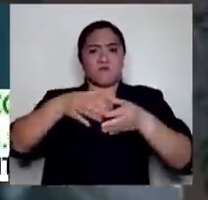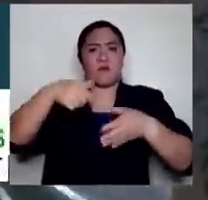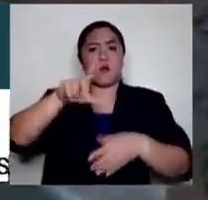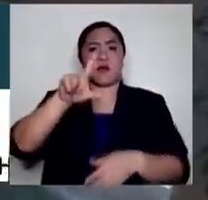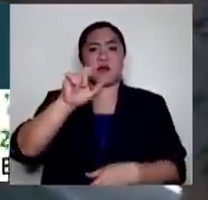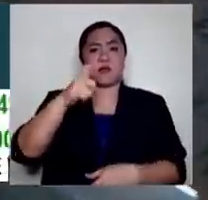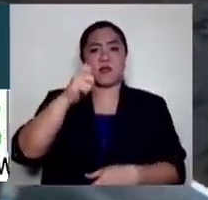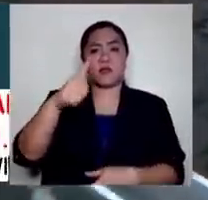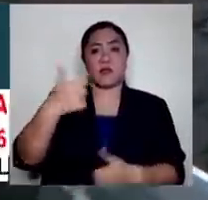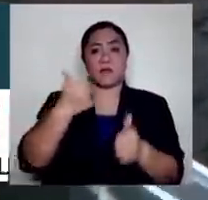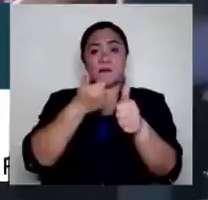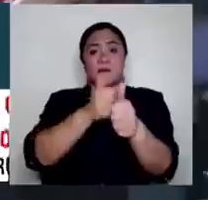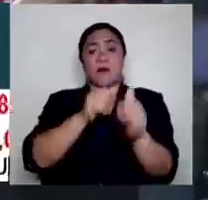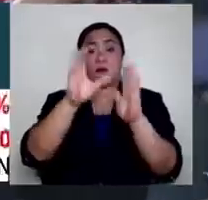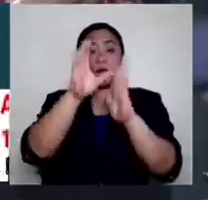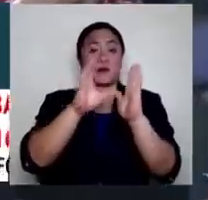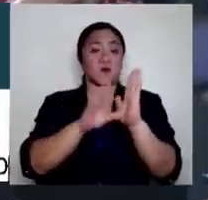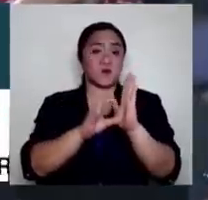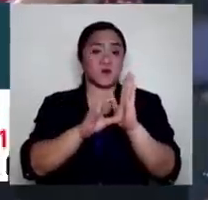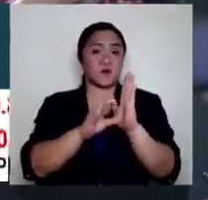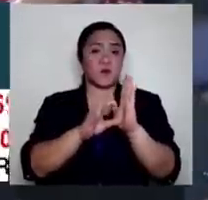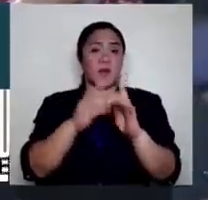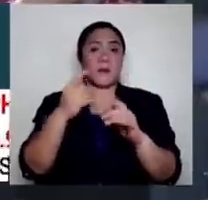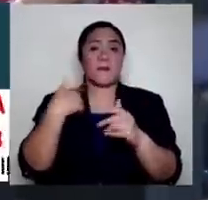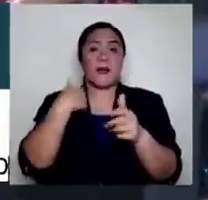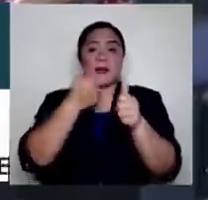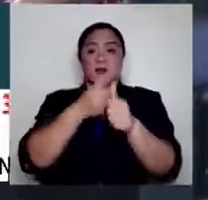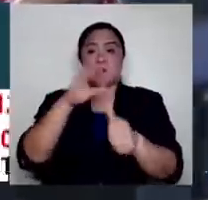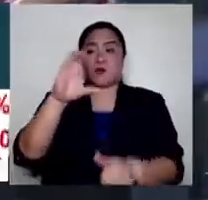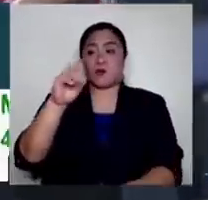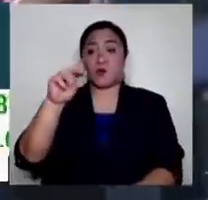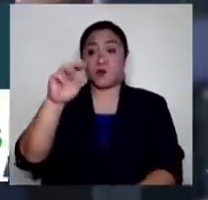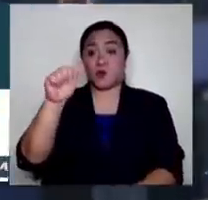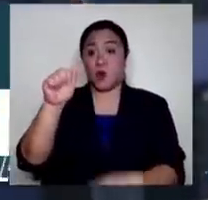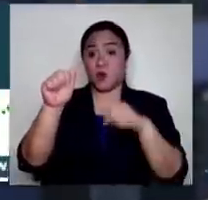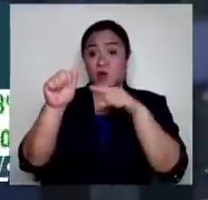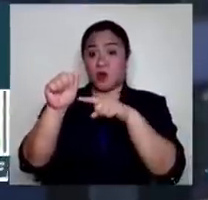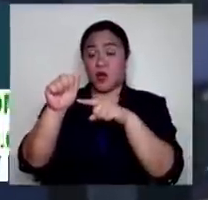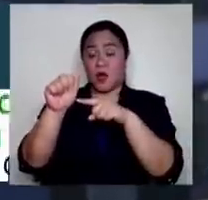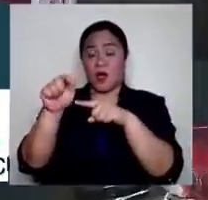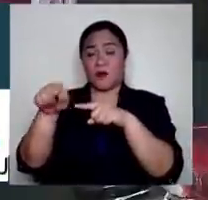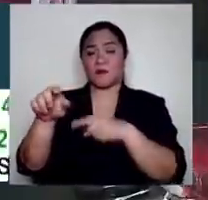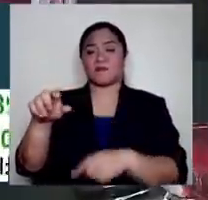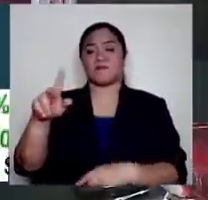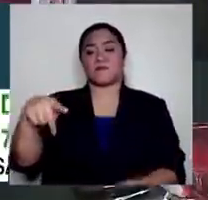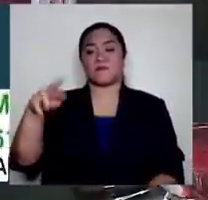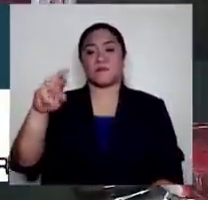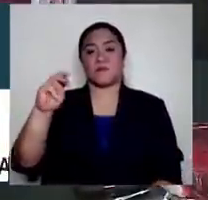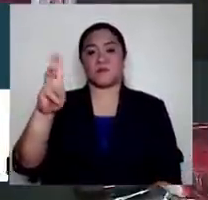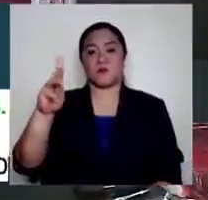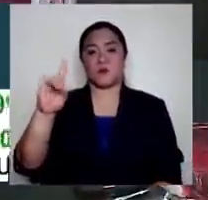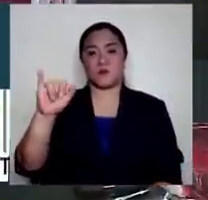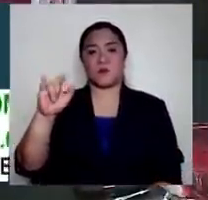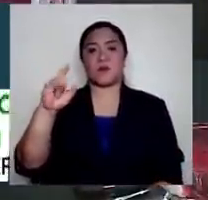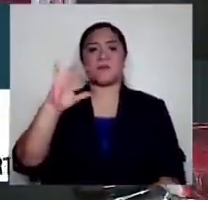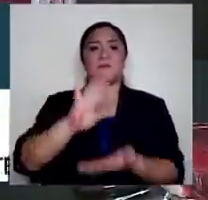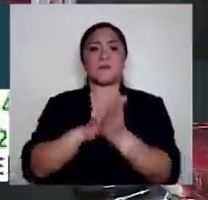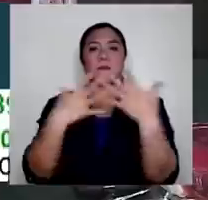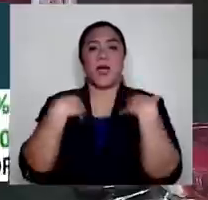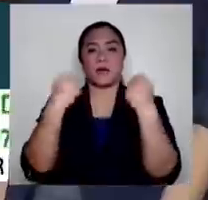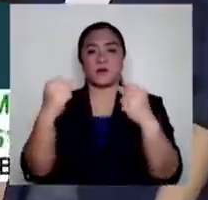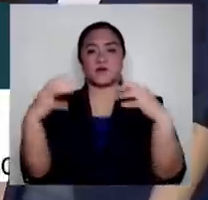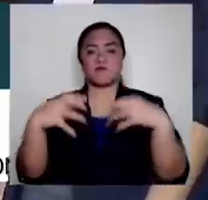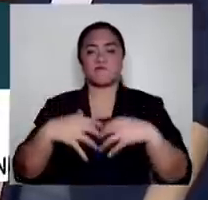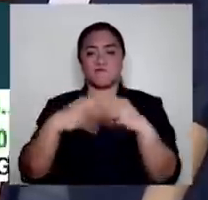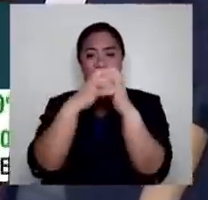constitution, and by using the kona of Promdi, an alliance partner, you strengthen your support base. So meron din